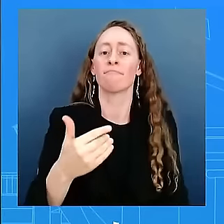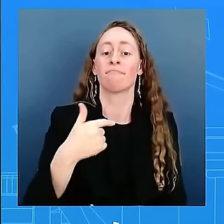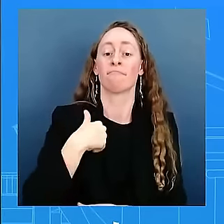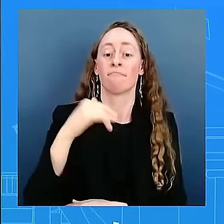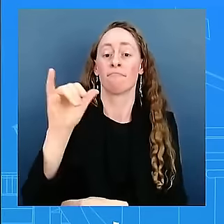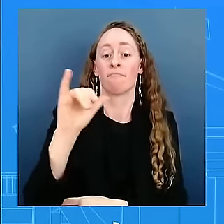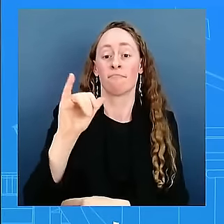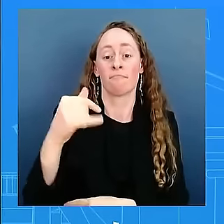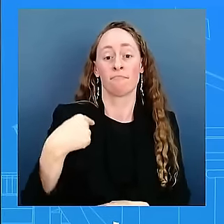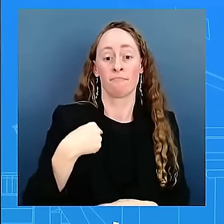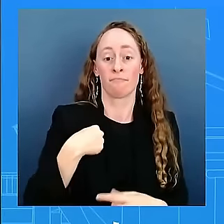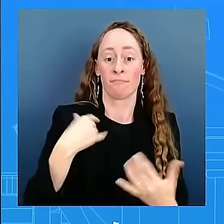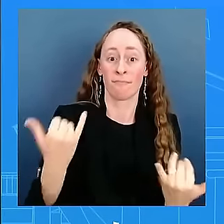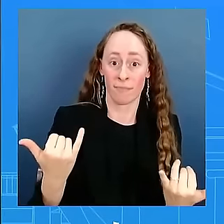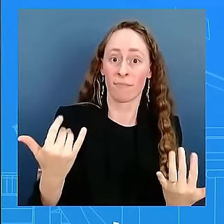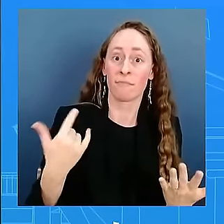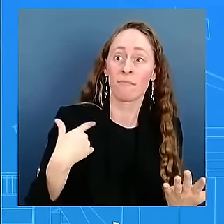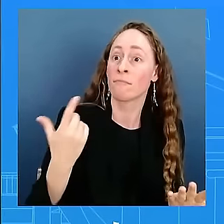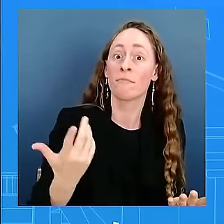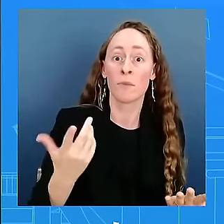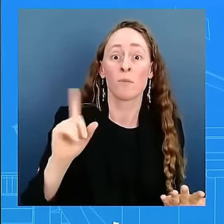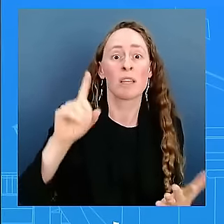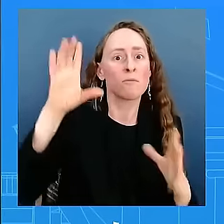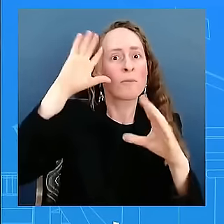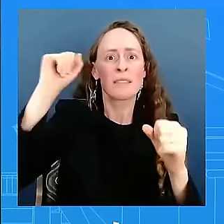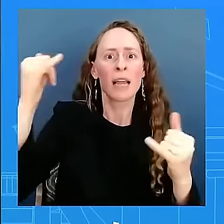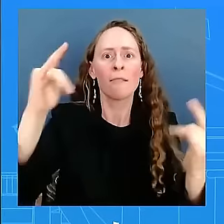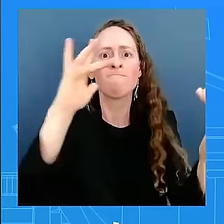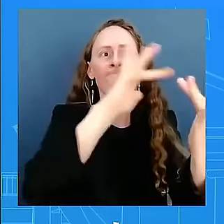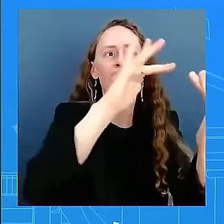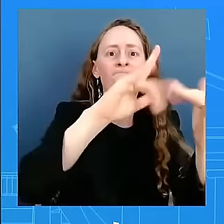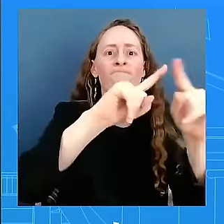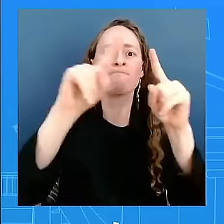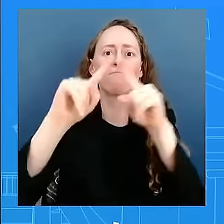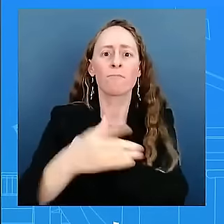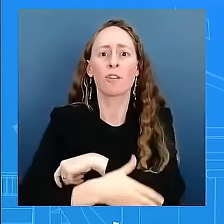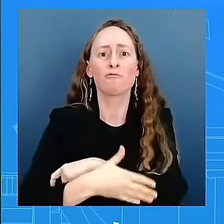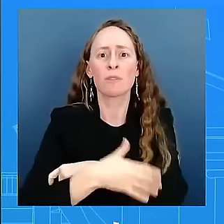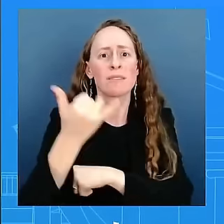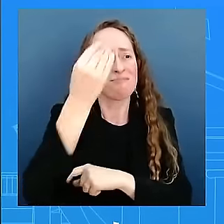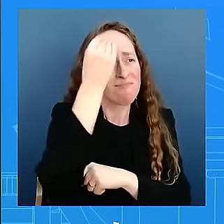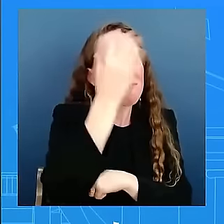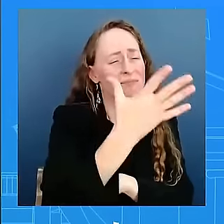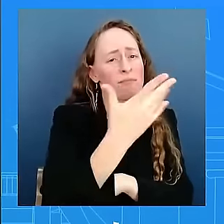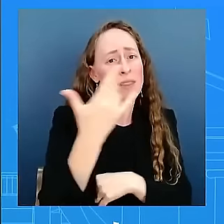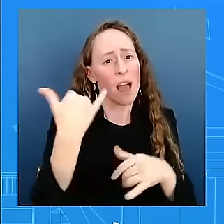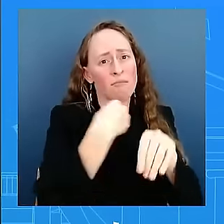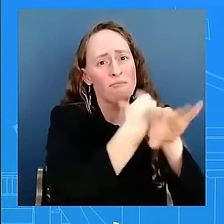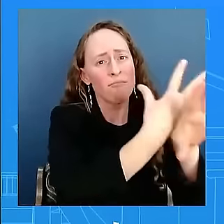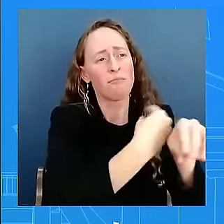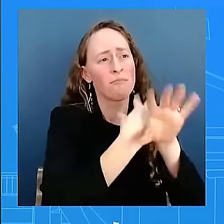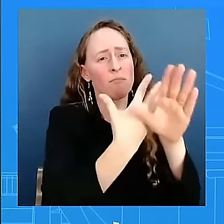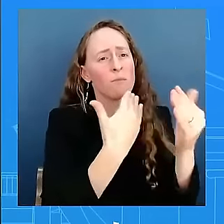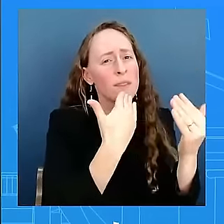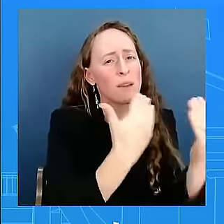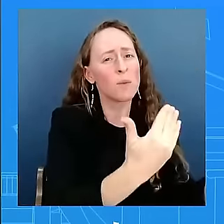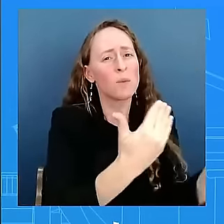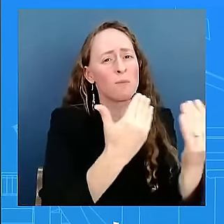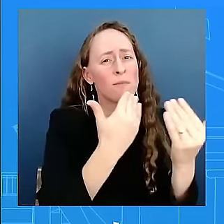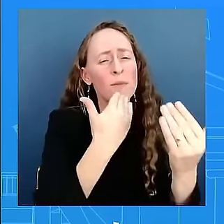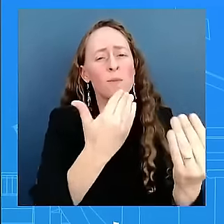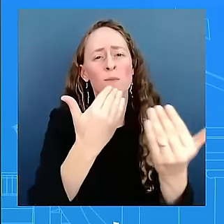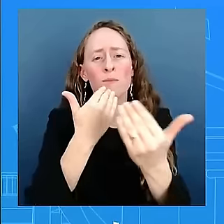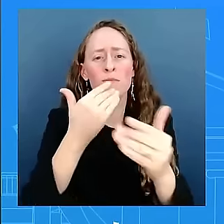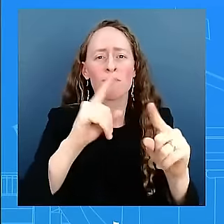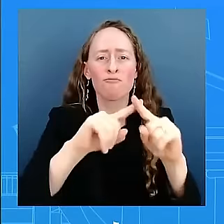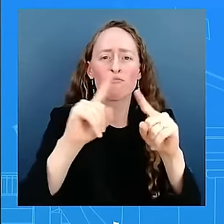give personal thanks to the leaders of Germany, Poland, Slovenia, Norway, and Turkey. And honestly, guys, I can just